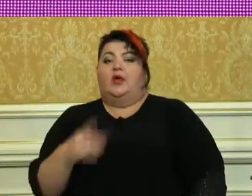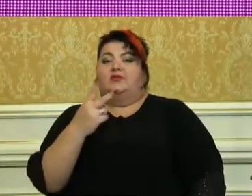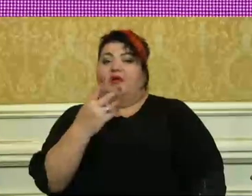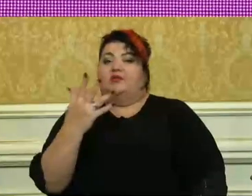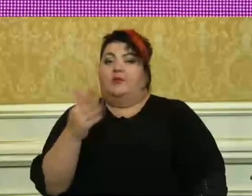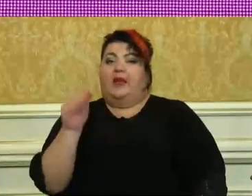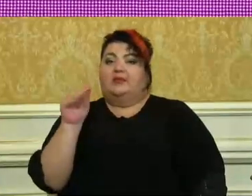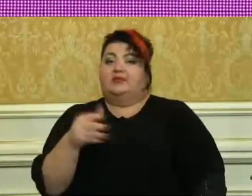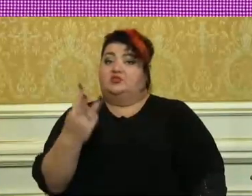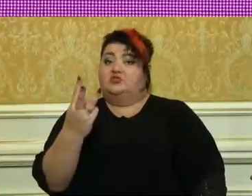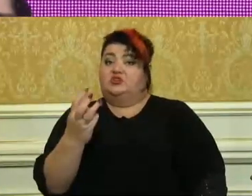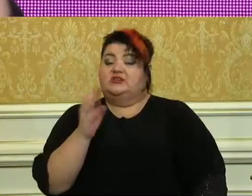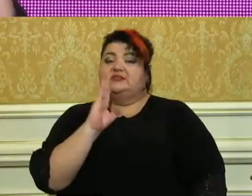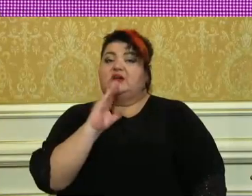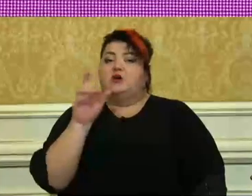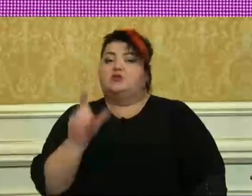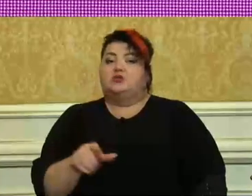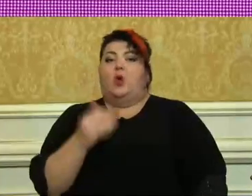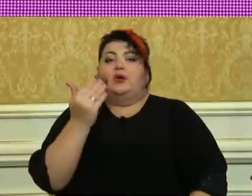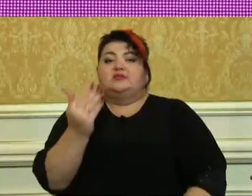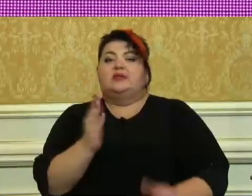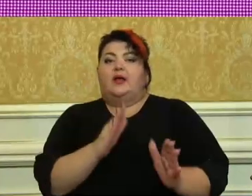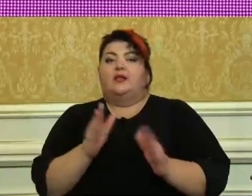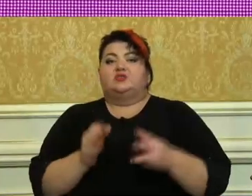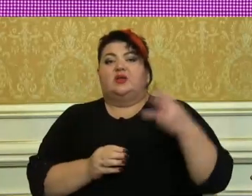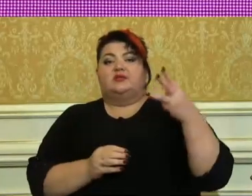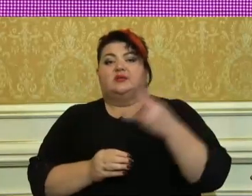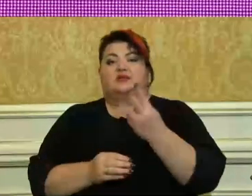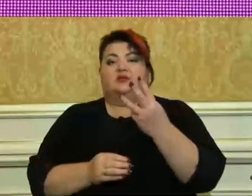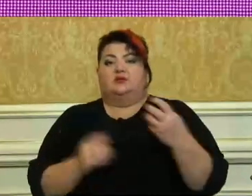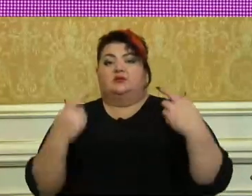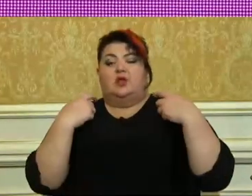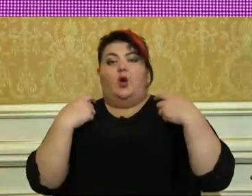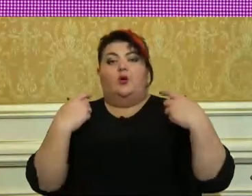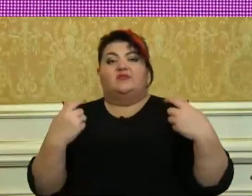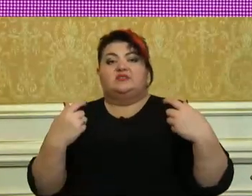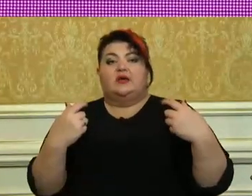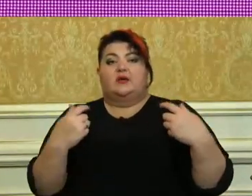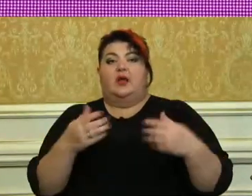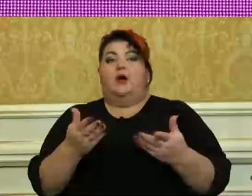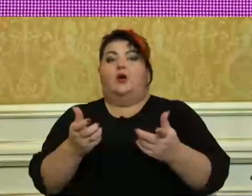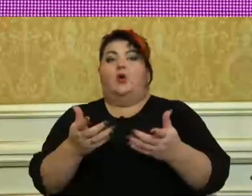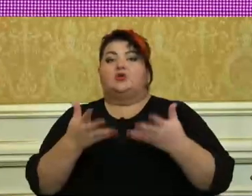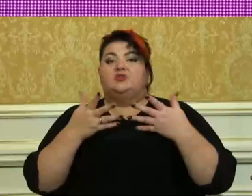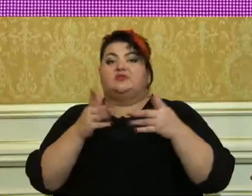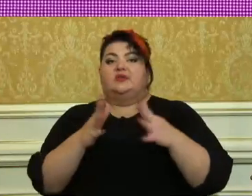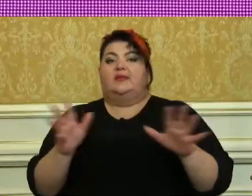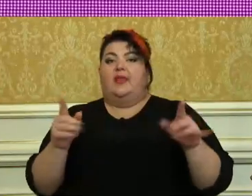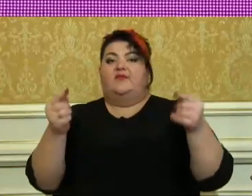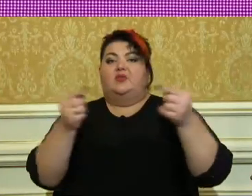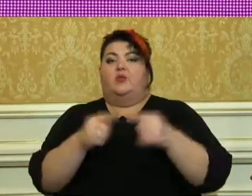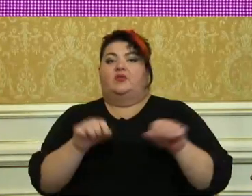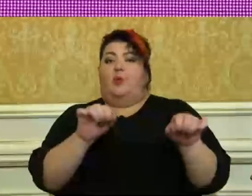25,000 of women, 25,300 women are serving in the military forces of Ukraine, and only